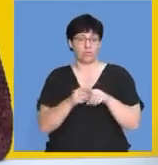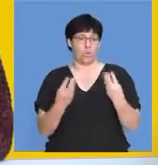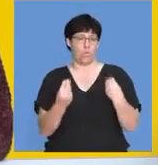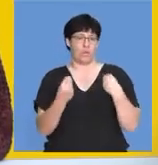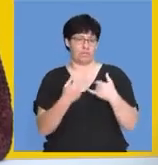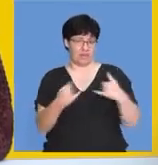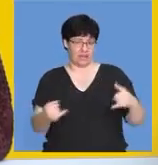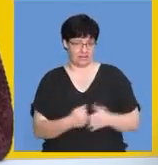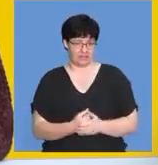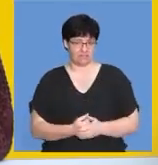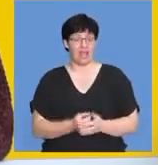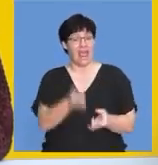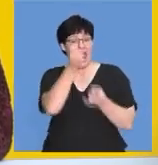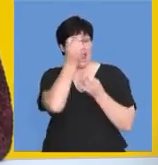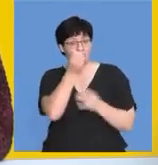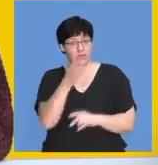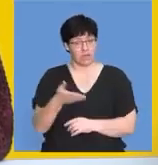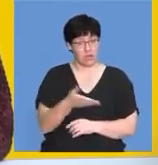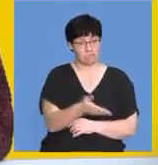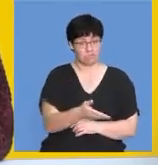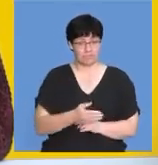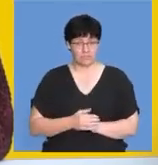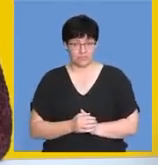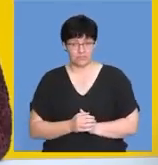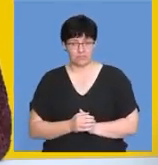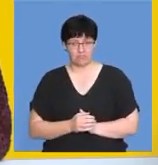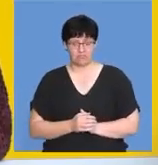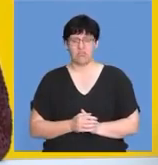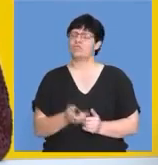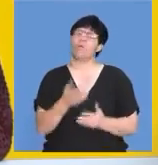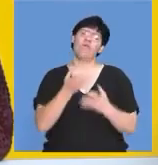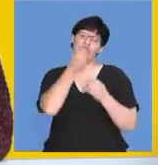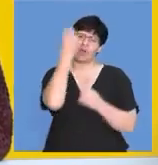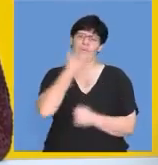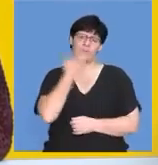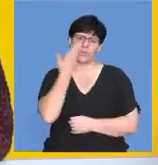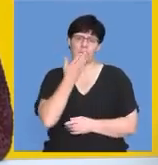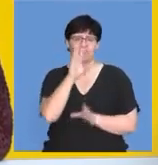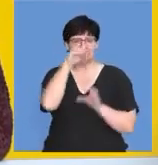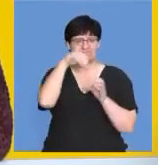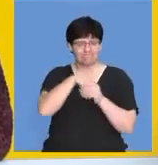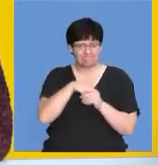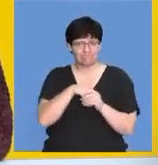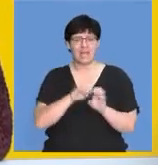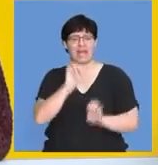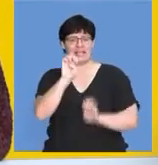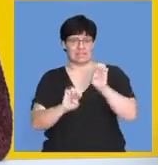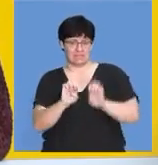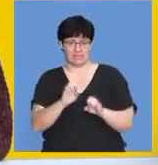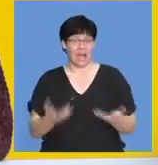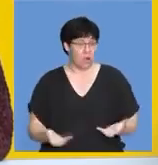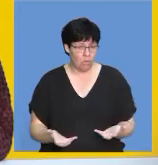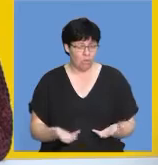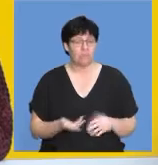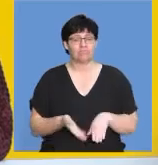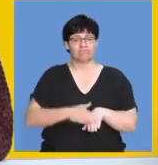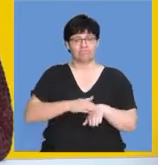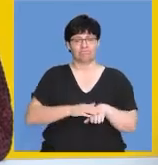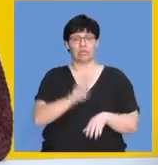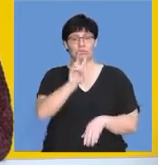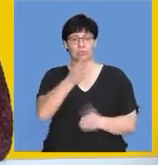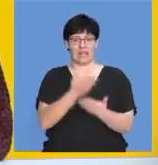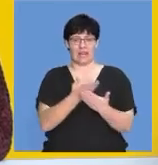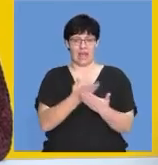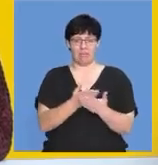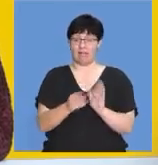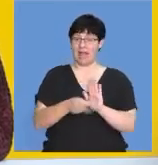WhatsApp line. All of the details are on the screen. Guys, please don't forget to take part in our assessment just by downloading the 2Enable